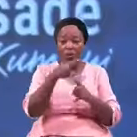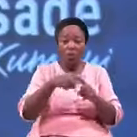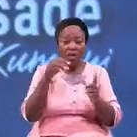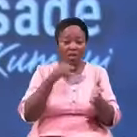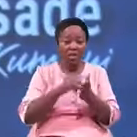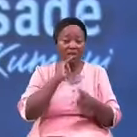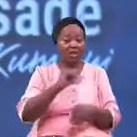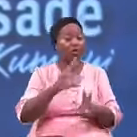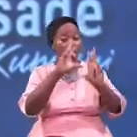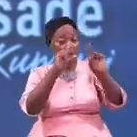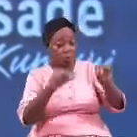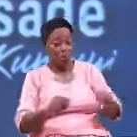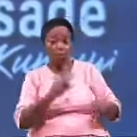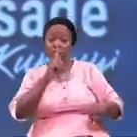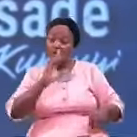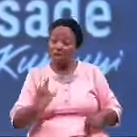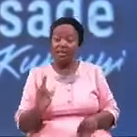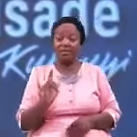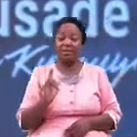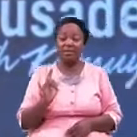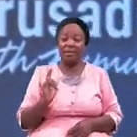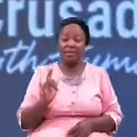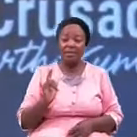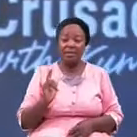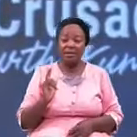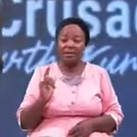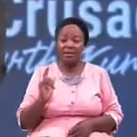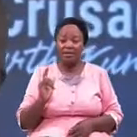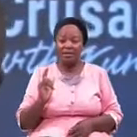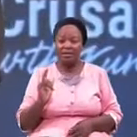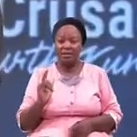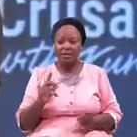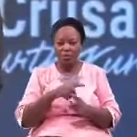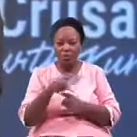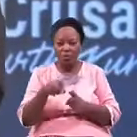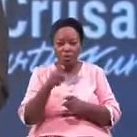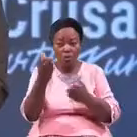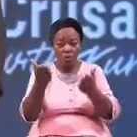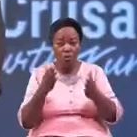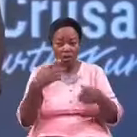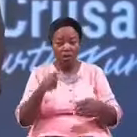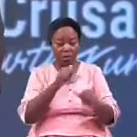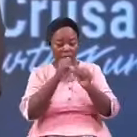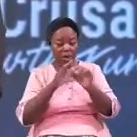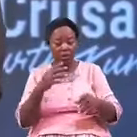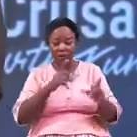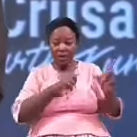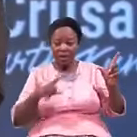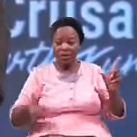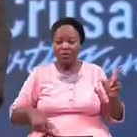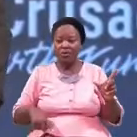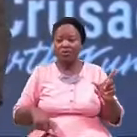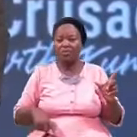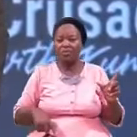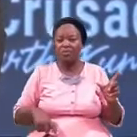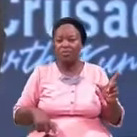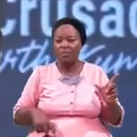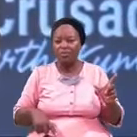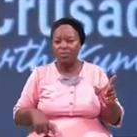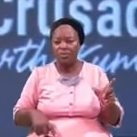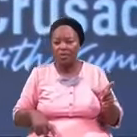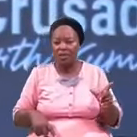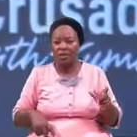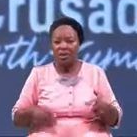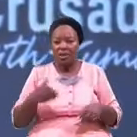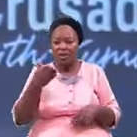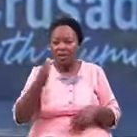no in reality when you want the blessing of the Lord the Lord the that's